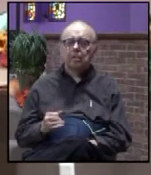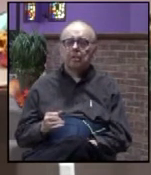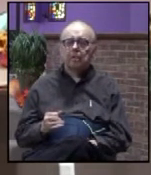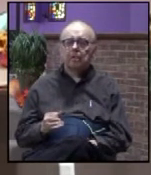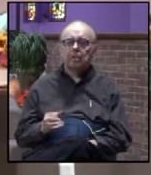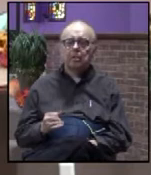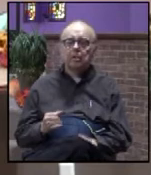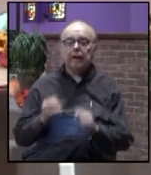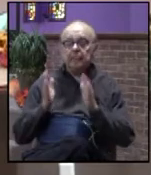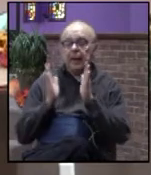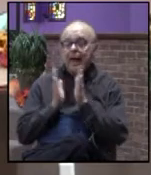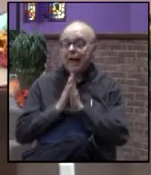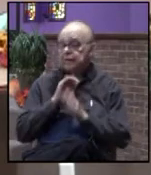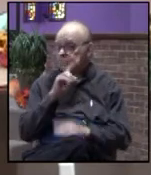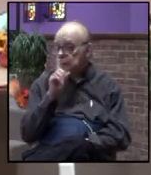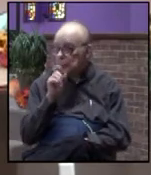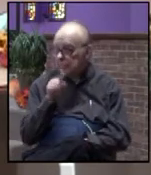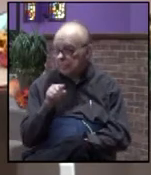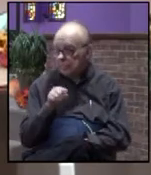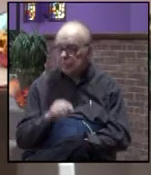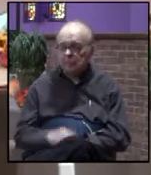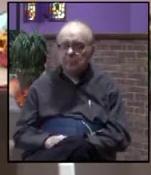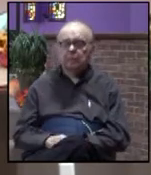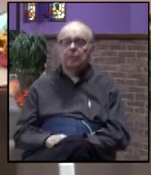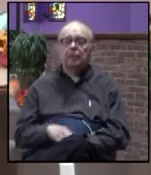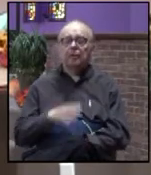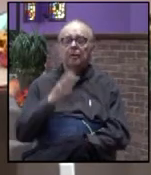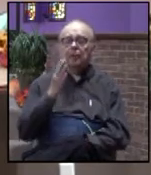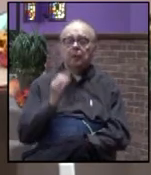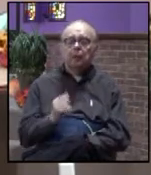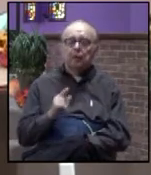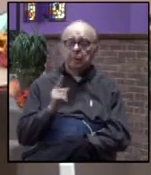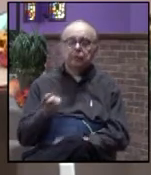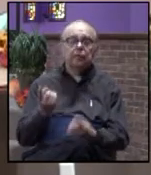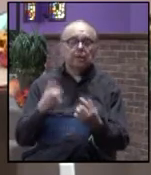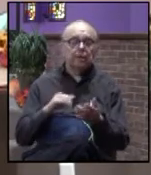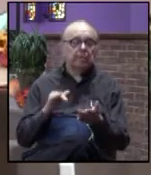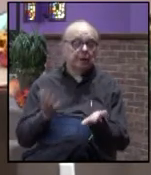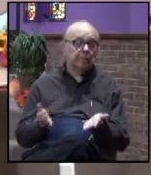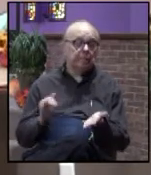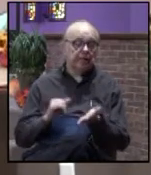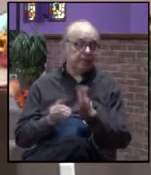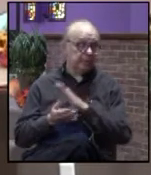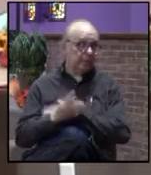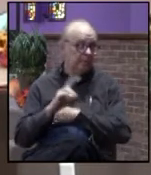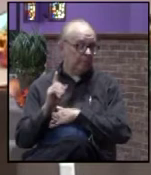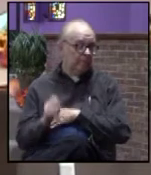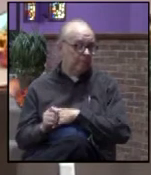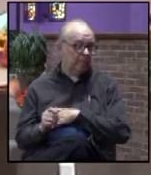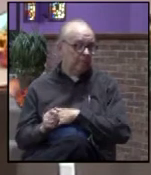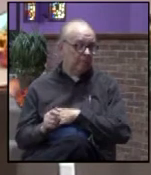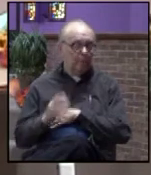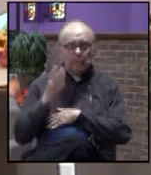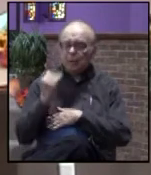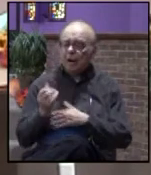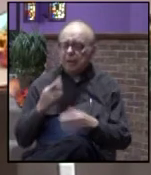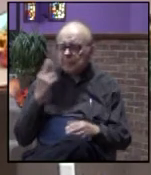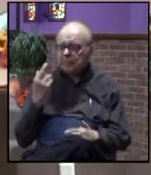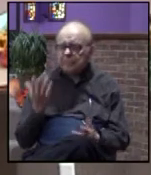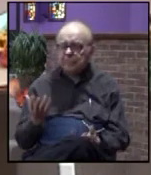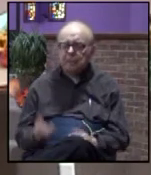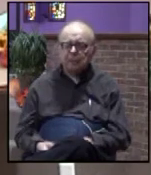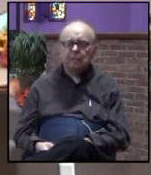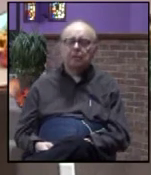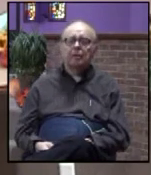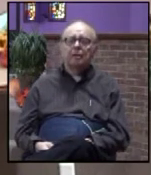Let me ask you this question. Why did you come here this morning? What was it for?